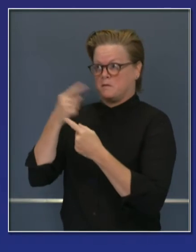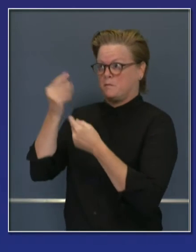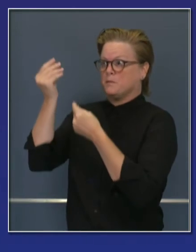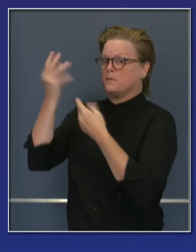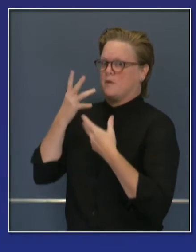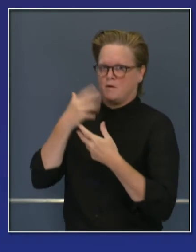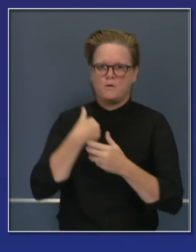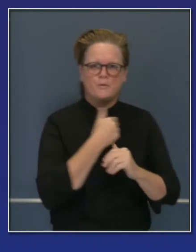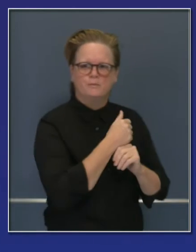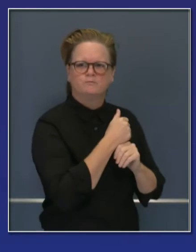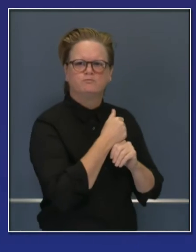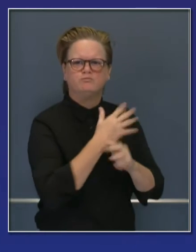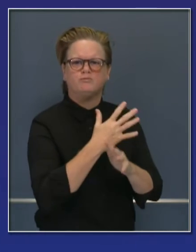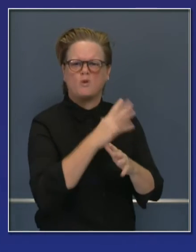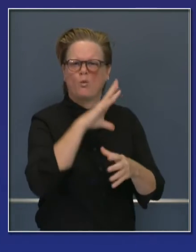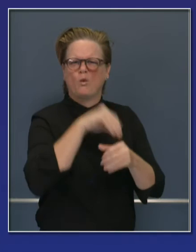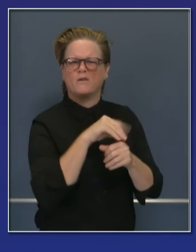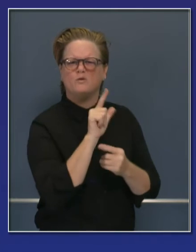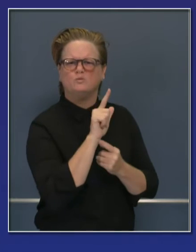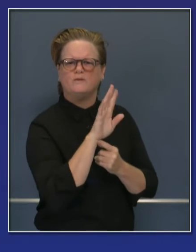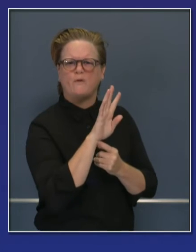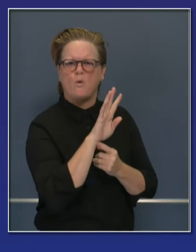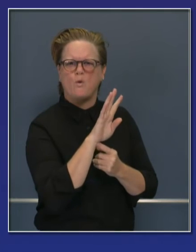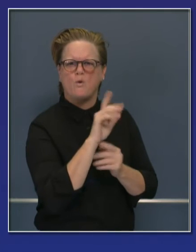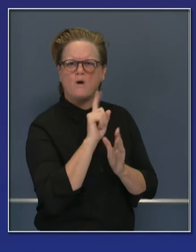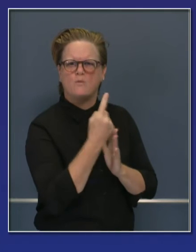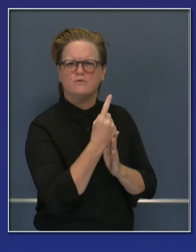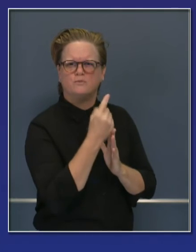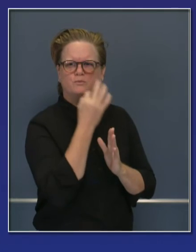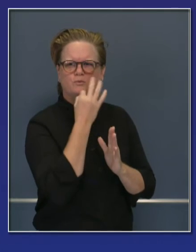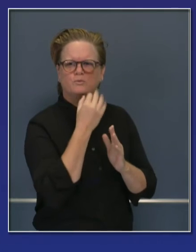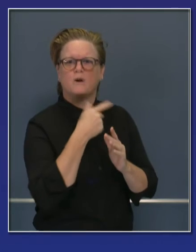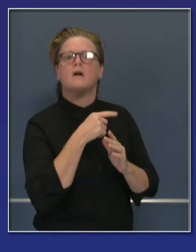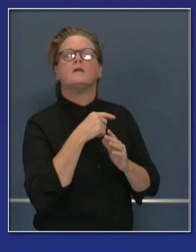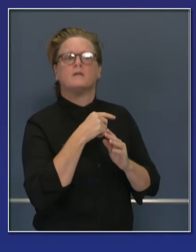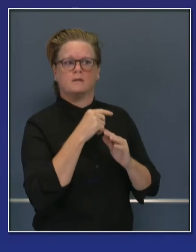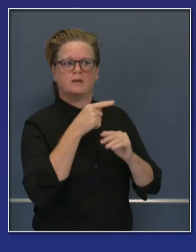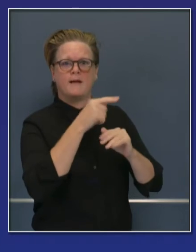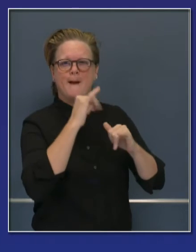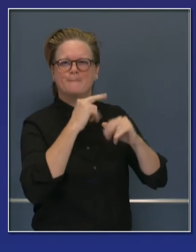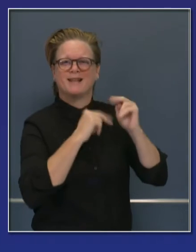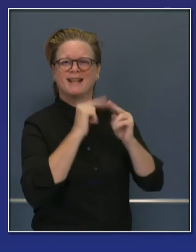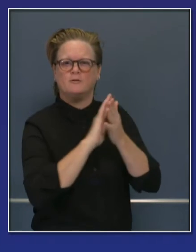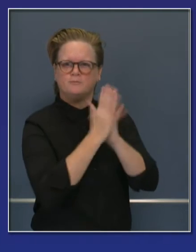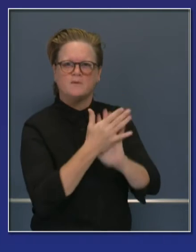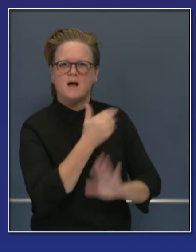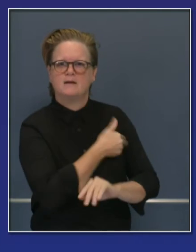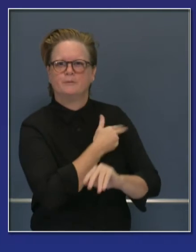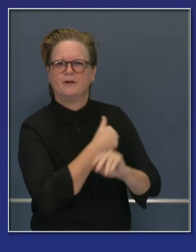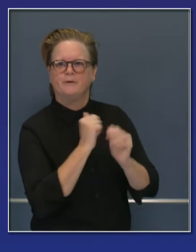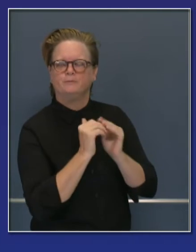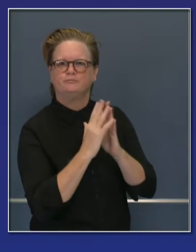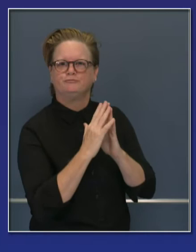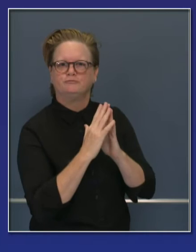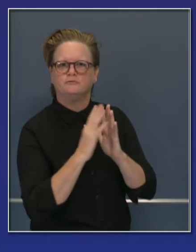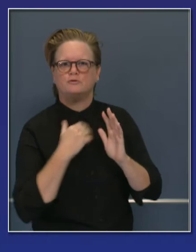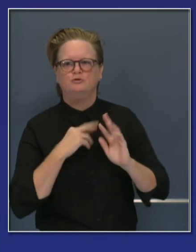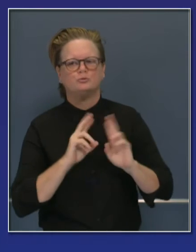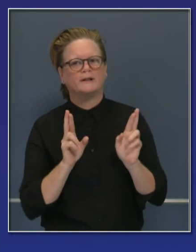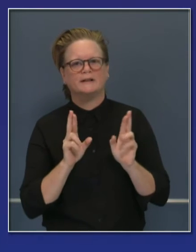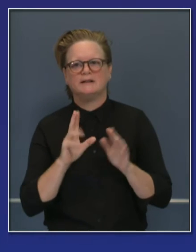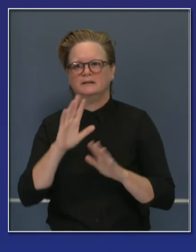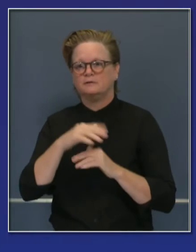currently occupied. It just gives you a sense of what we are prepared for if indeed we continue to see these